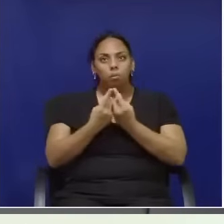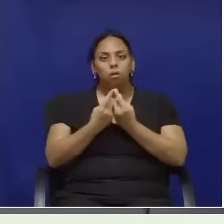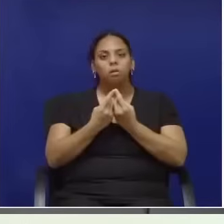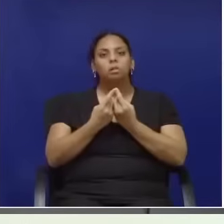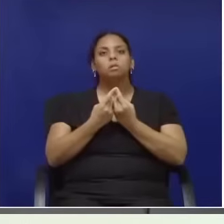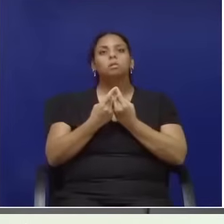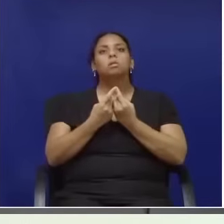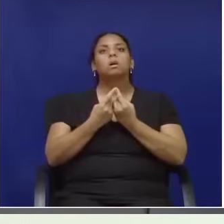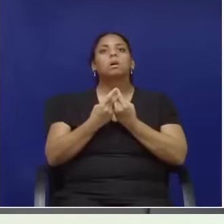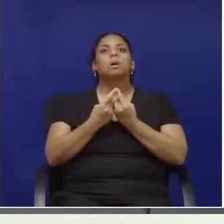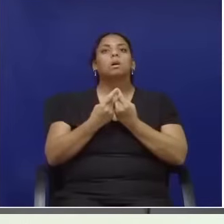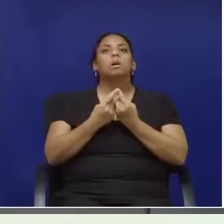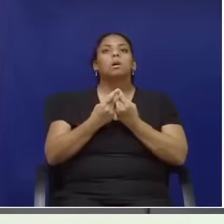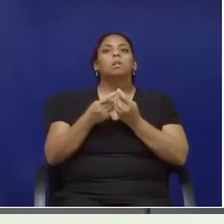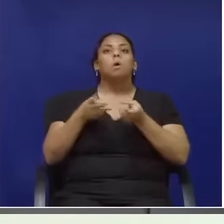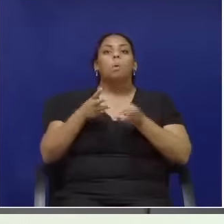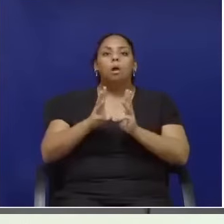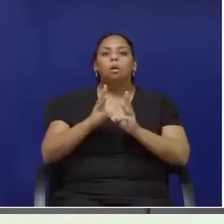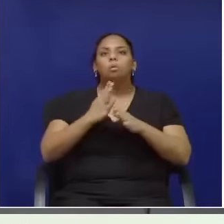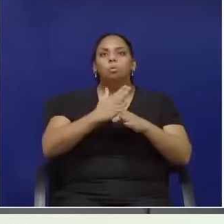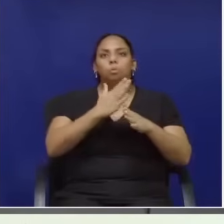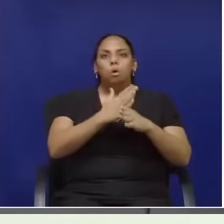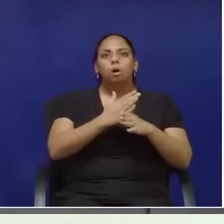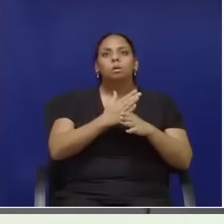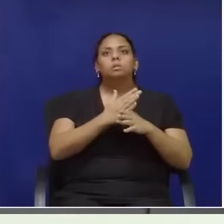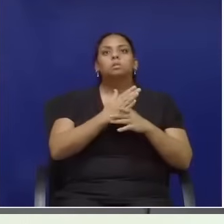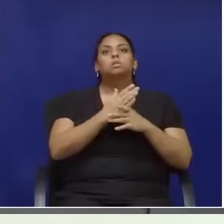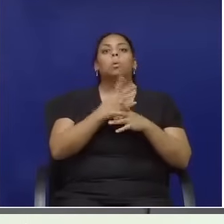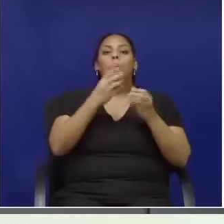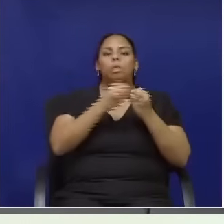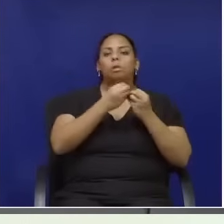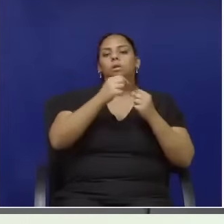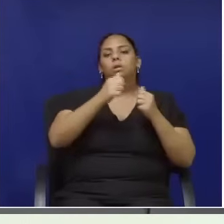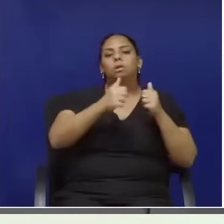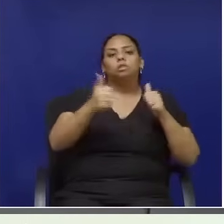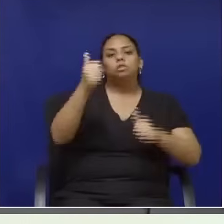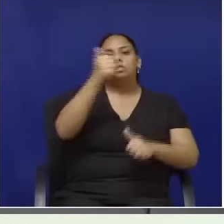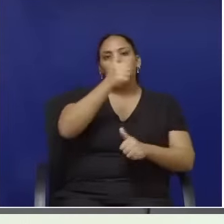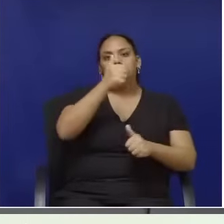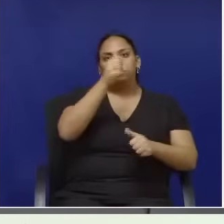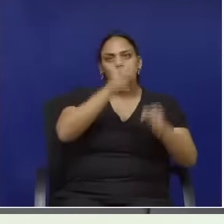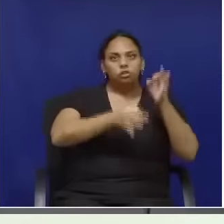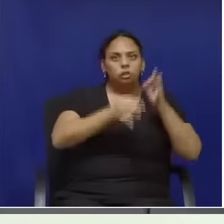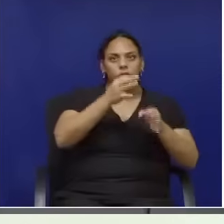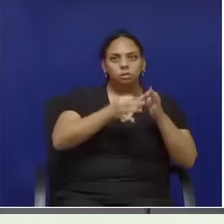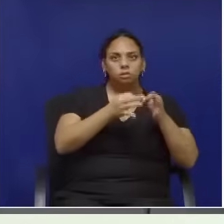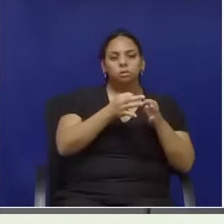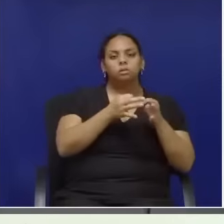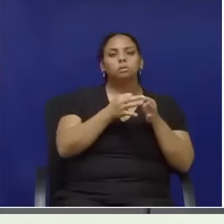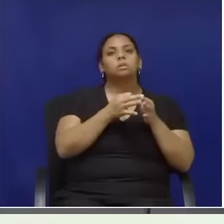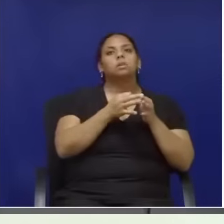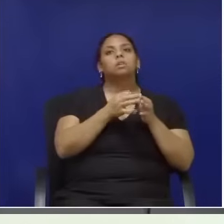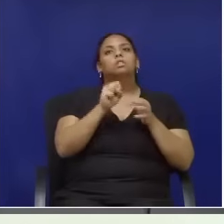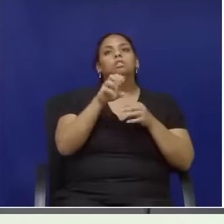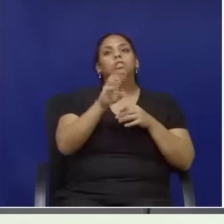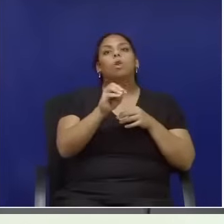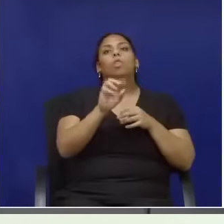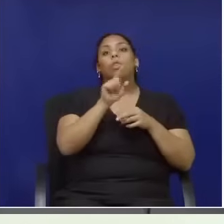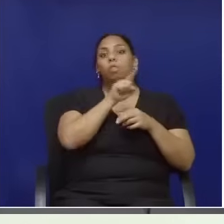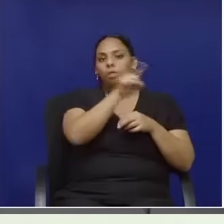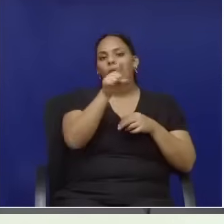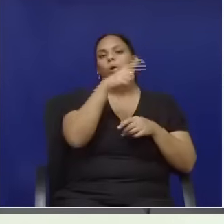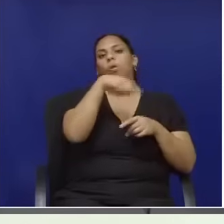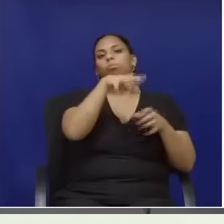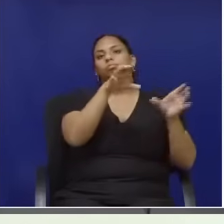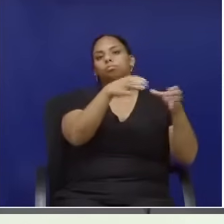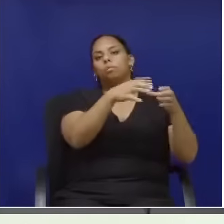and running of the courts continued to be with the Chief Justice by the heads of courts. So they were responsible. So all